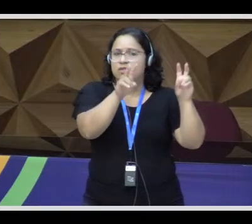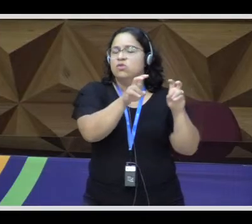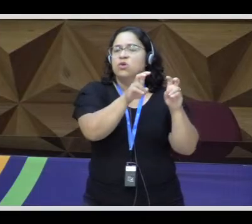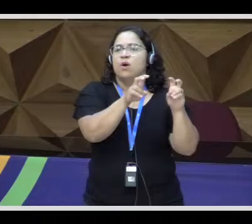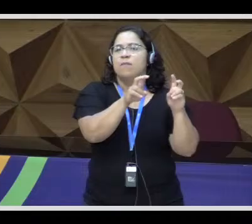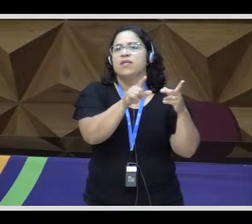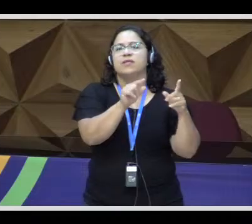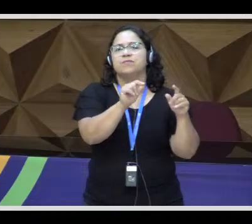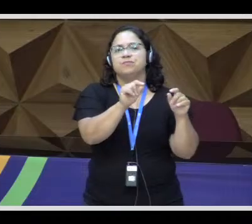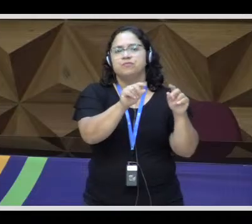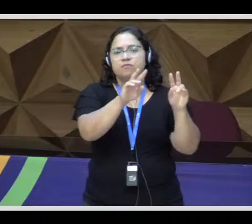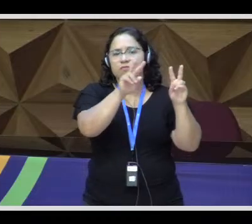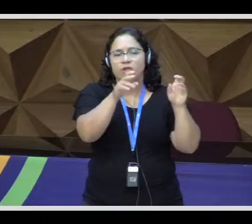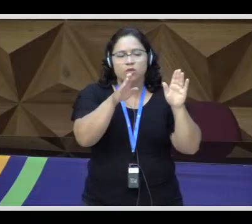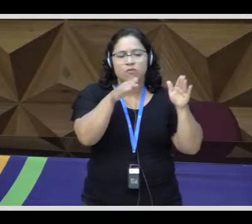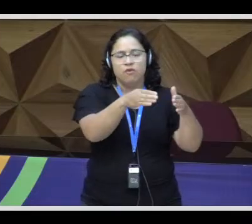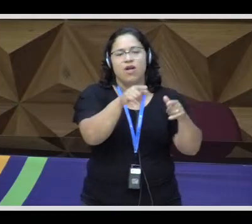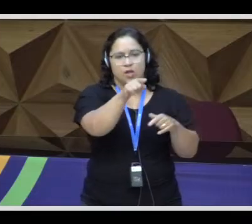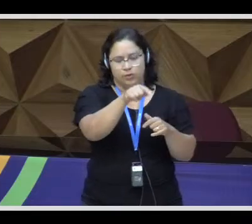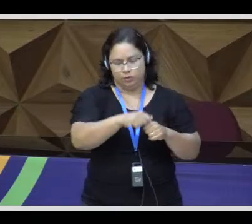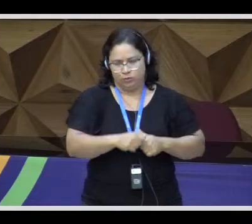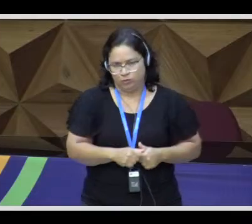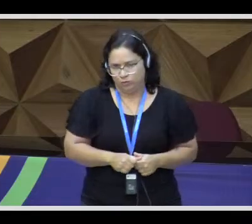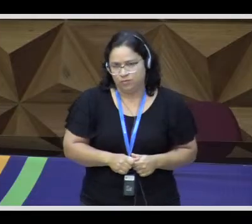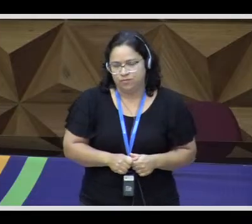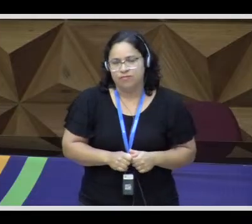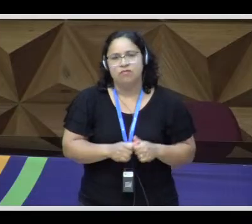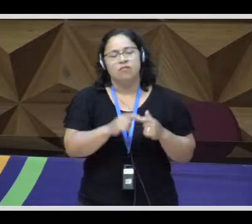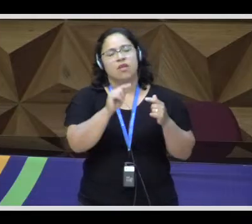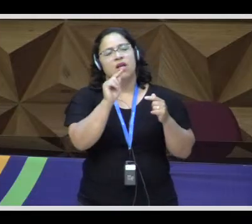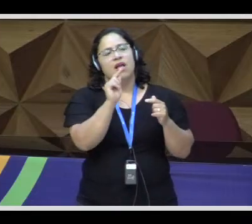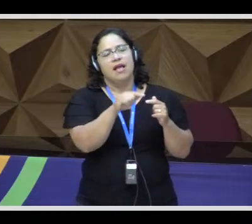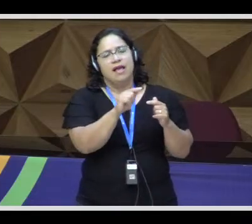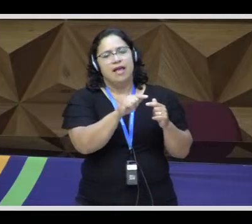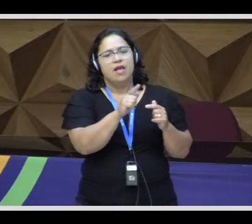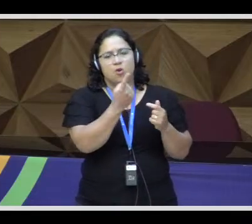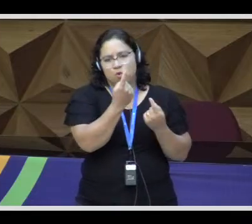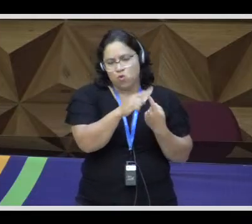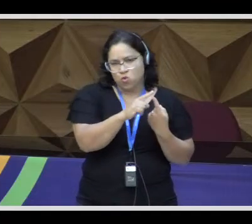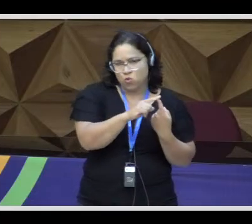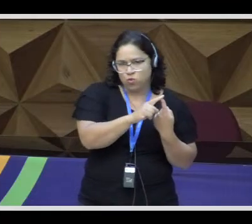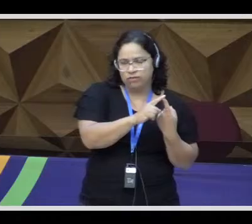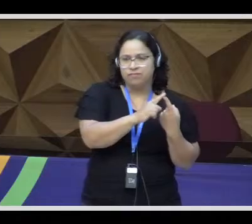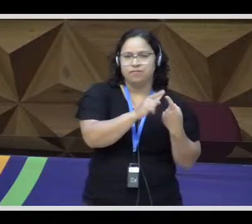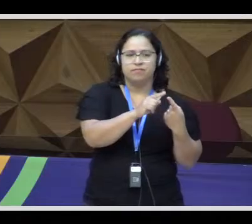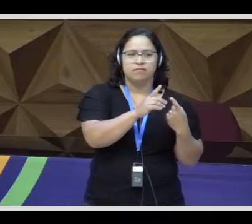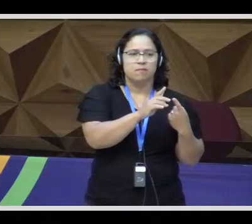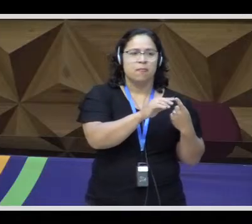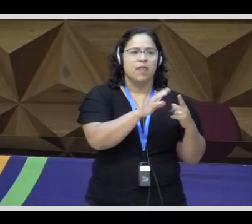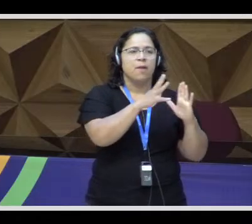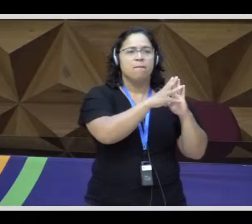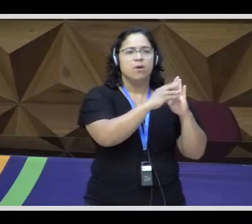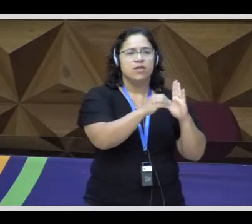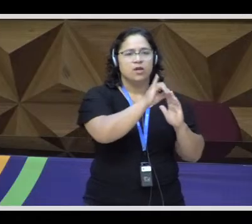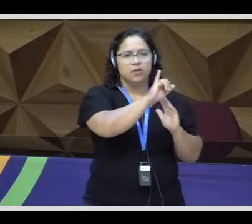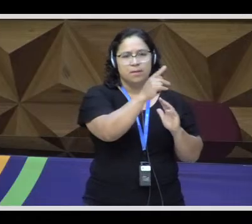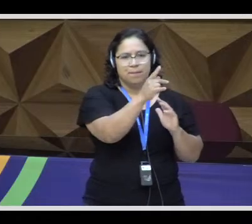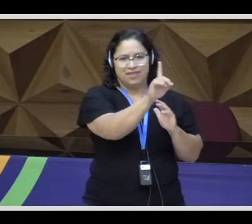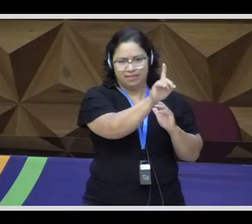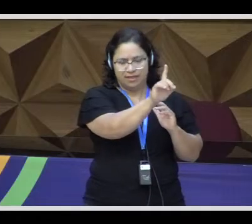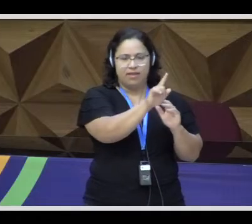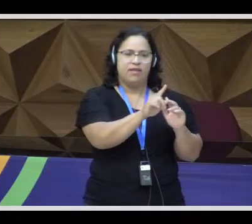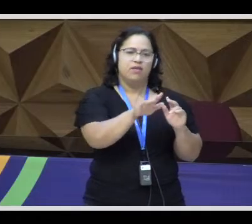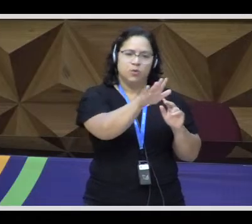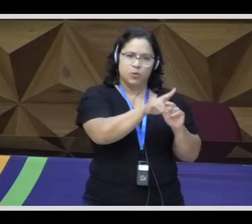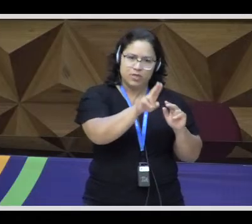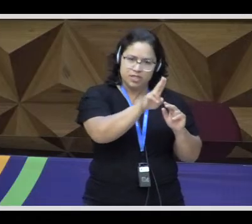specifically that. So one of them is getting IPD model and applying it to social media in the US. So instead